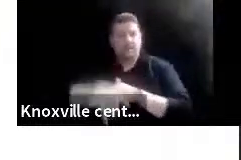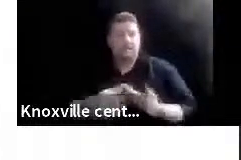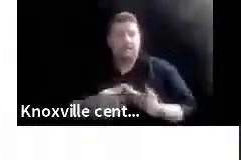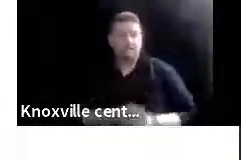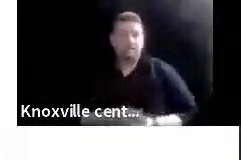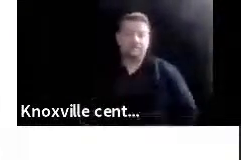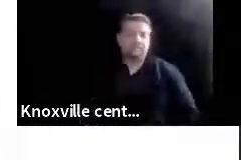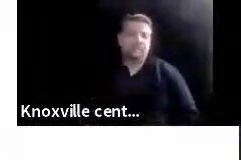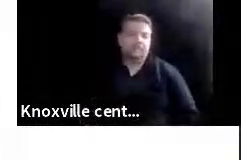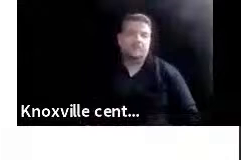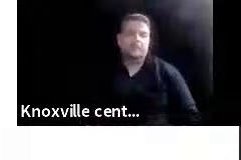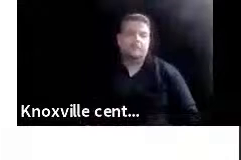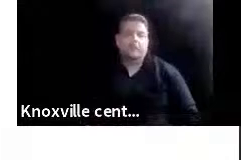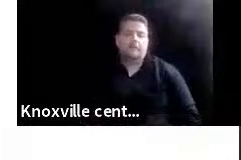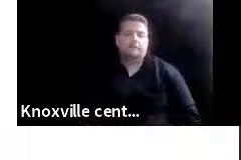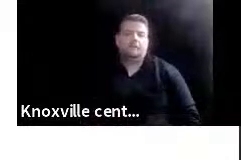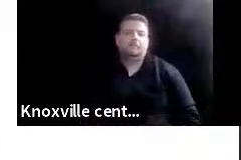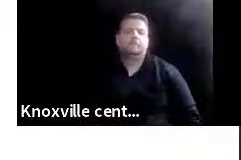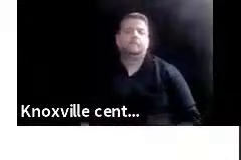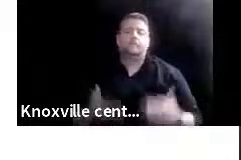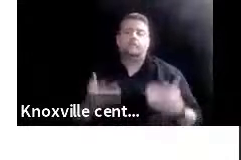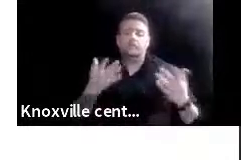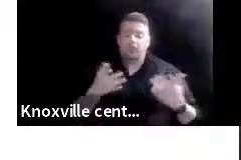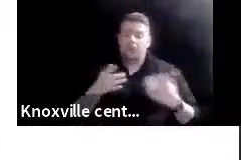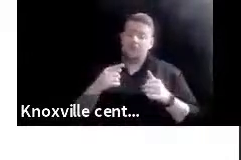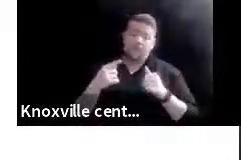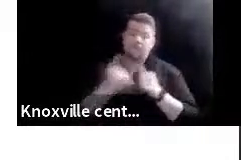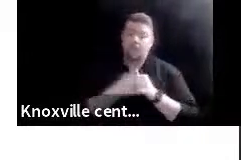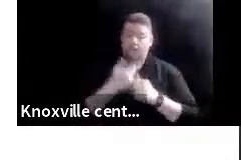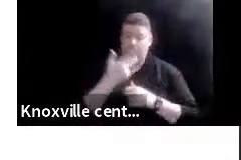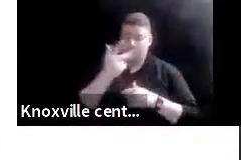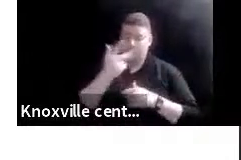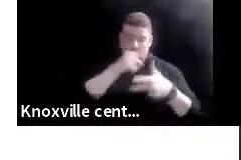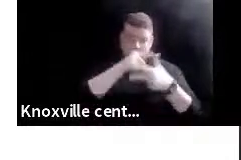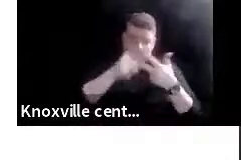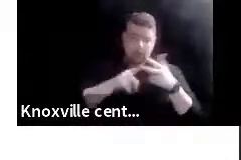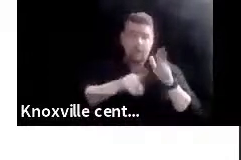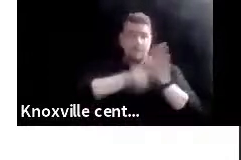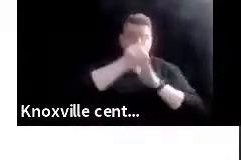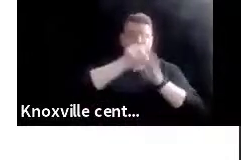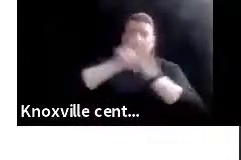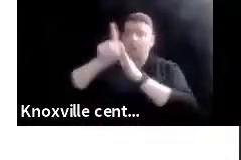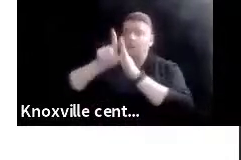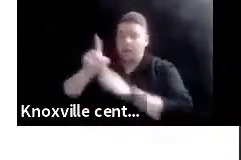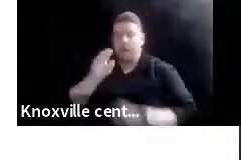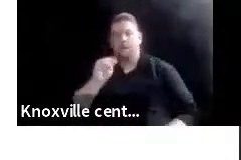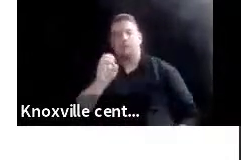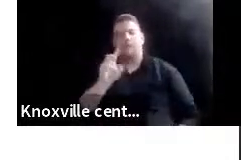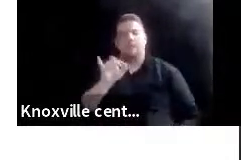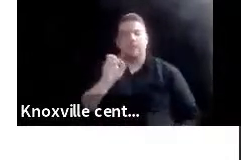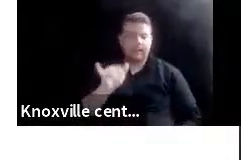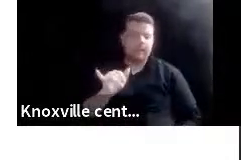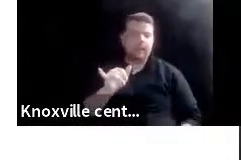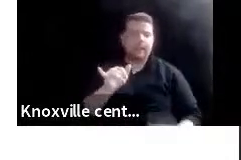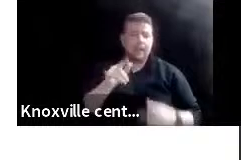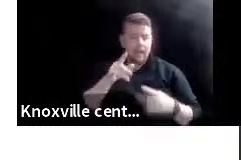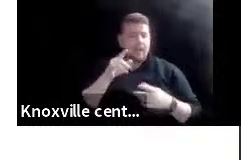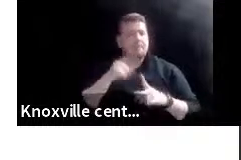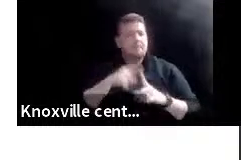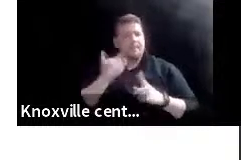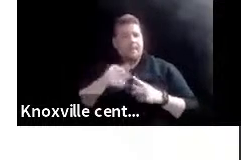So we've looked at the first 3 spikes in mobility, but those last 2 spikes associated with